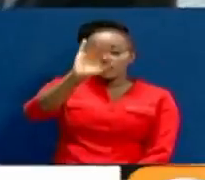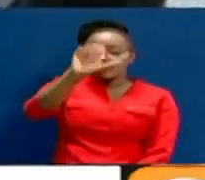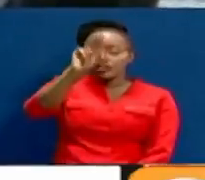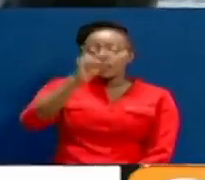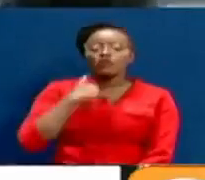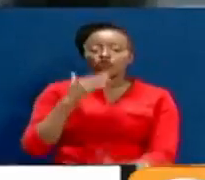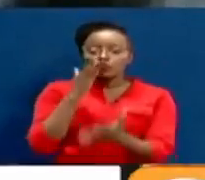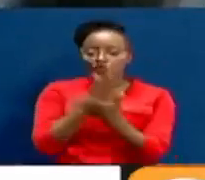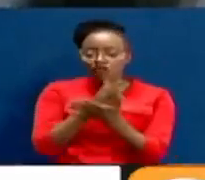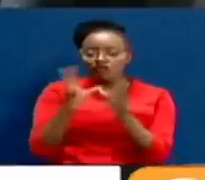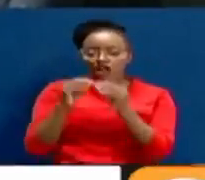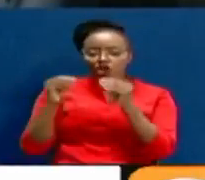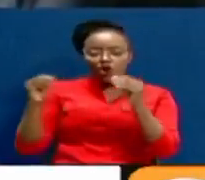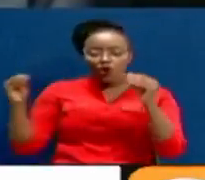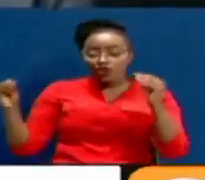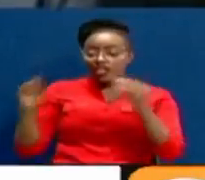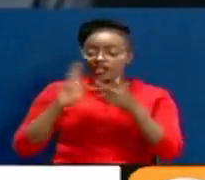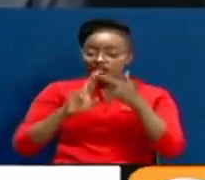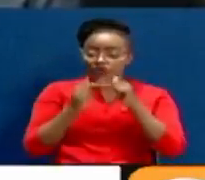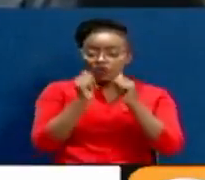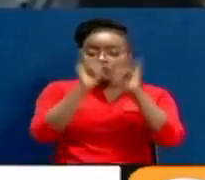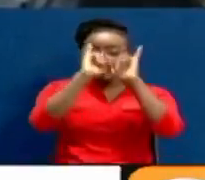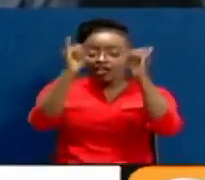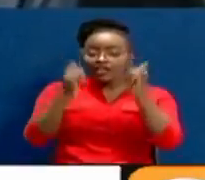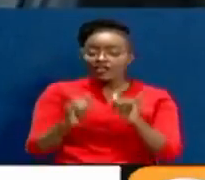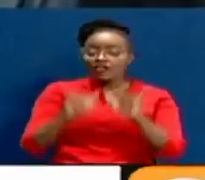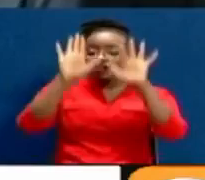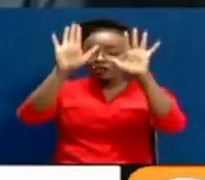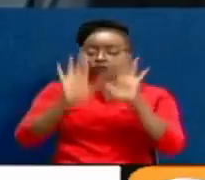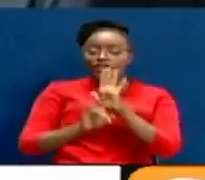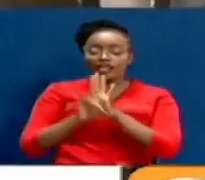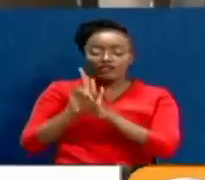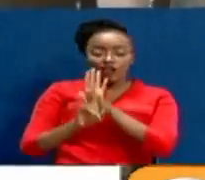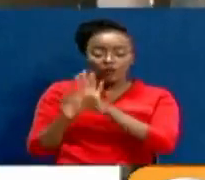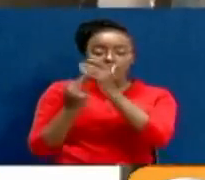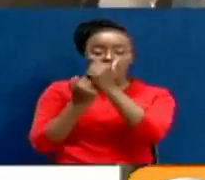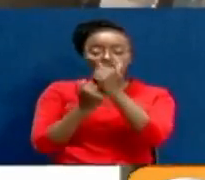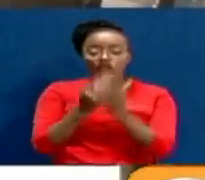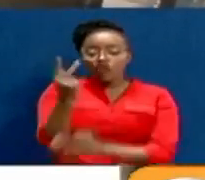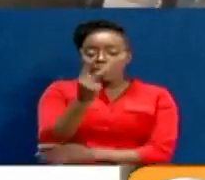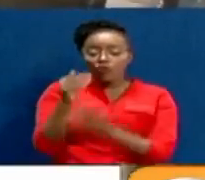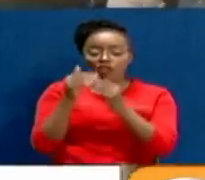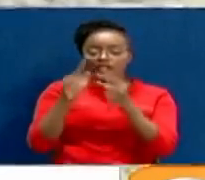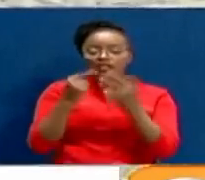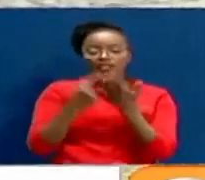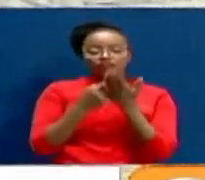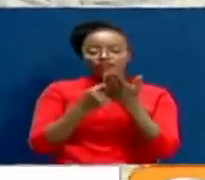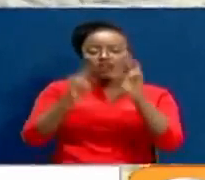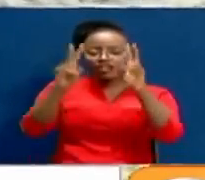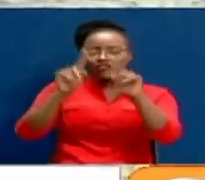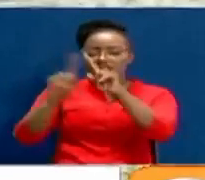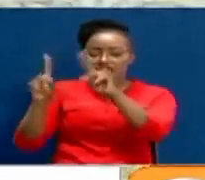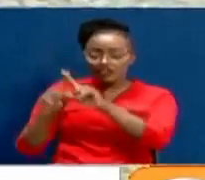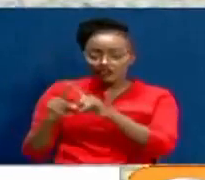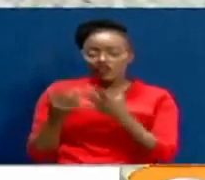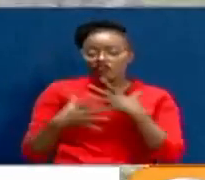cement Kenya's long-standing relationship with Italy as a key development partner. The two leaders discussed several subjects of